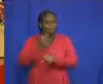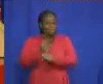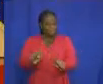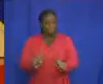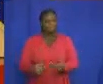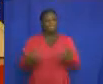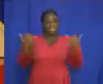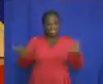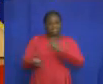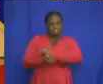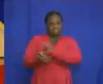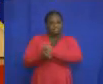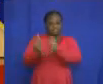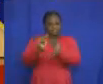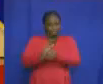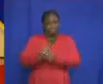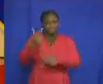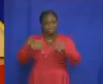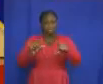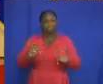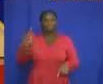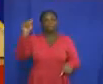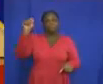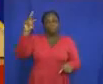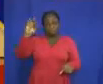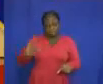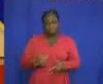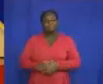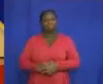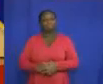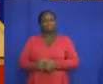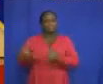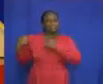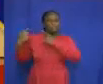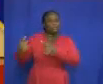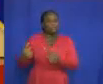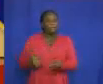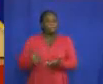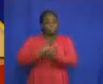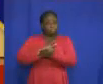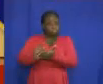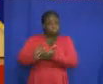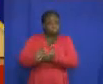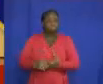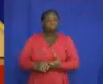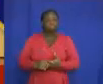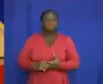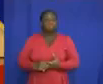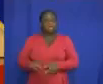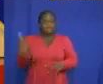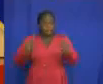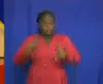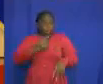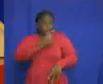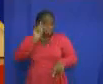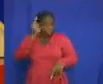Enuanom, every na watwe ayebe. One year awo paneɛ no, bɛsɛ awo